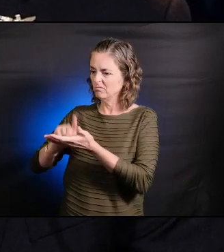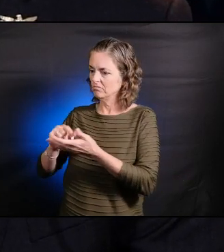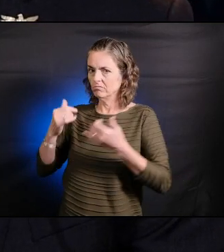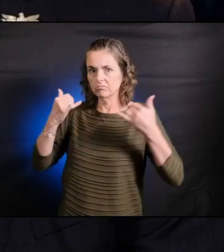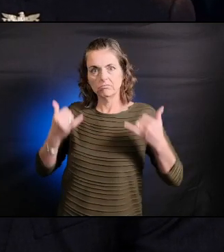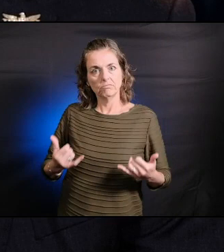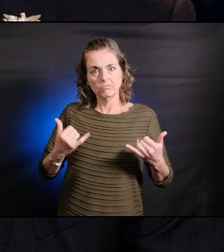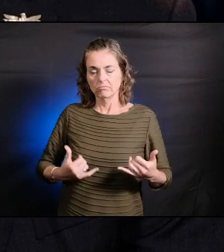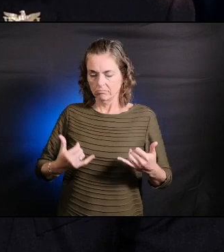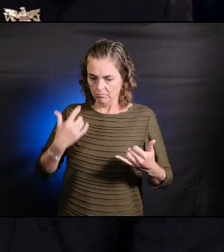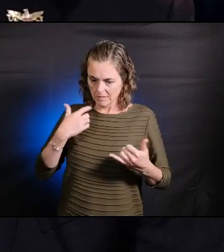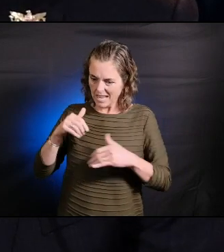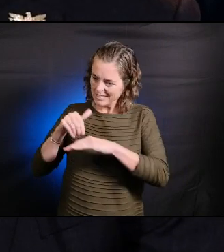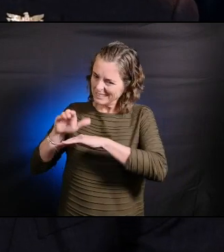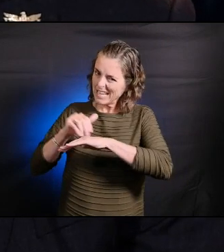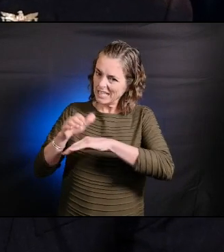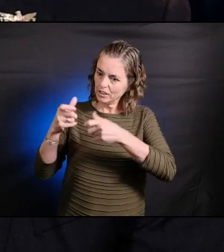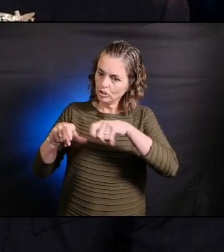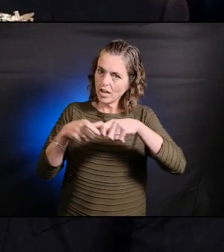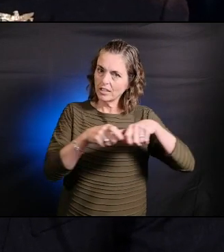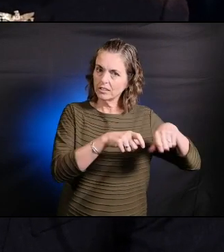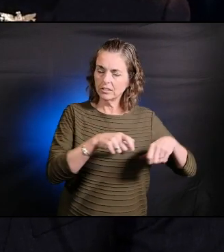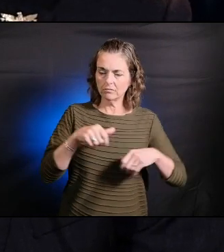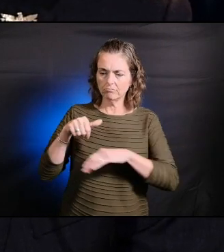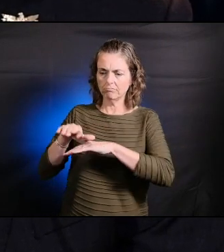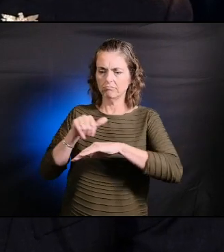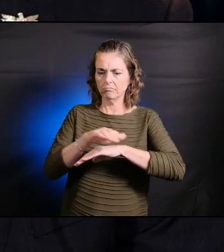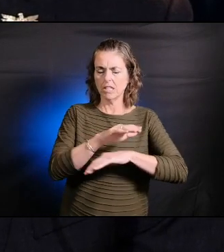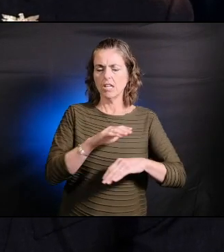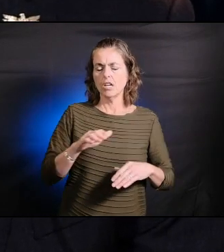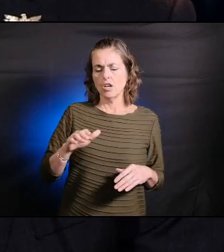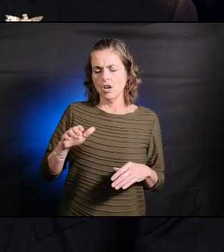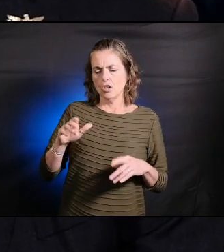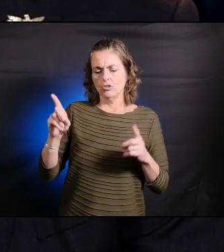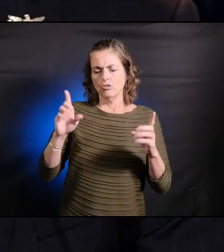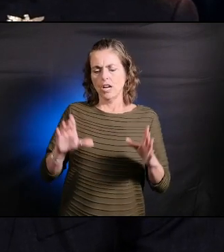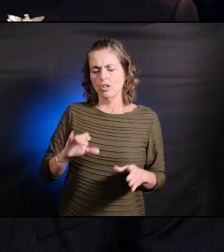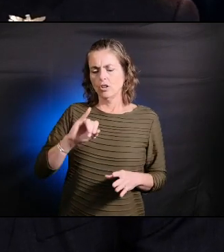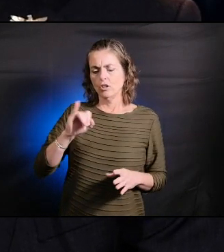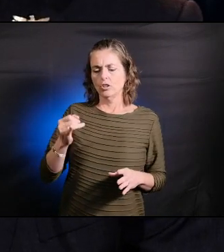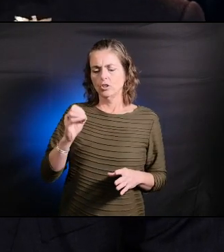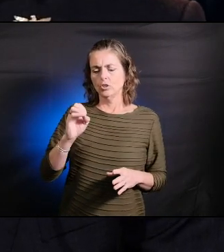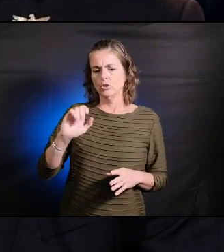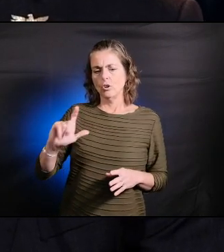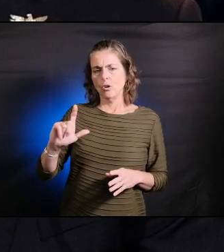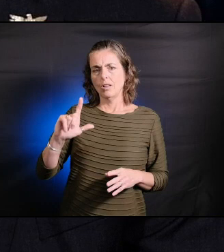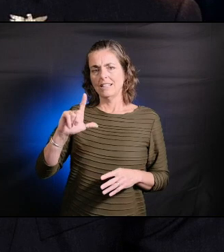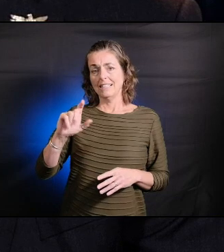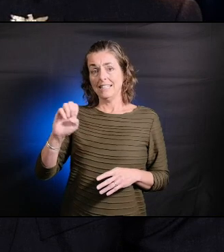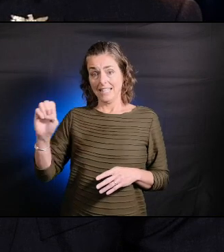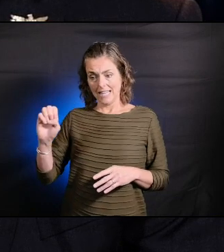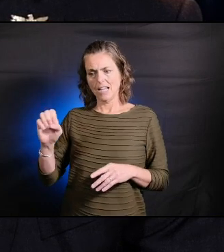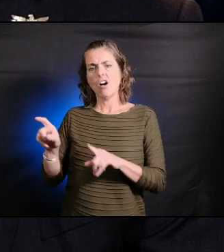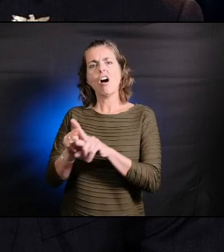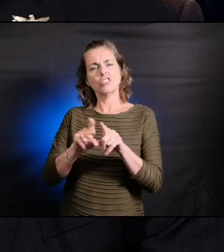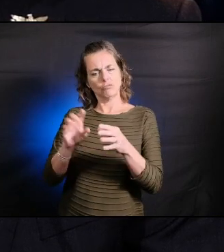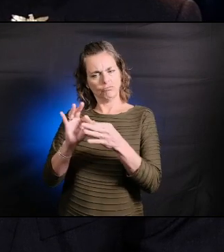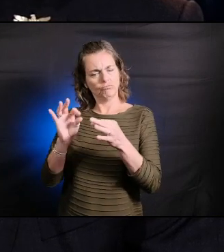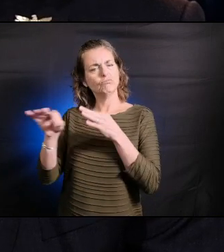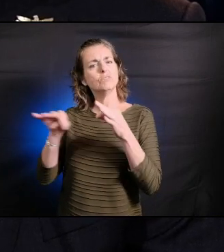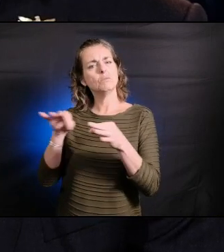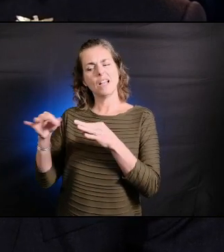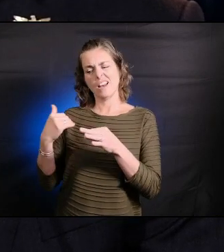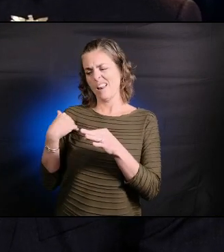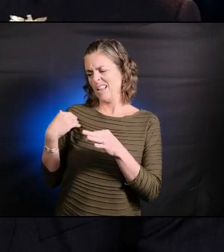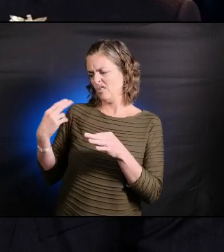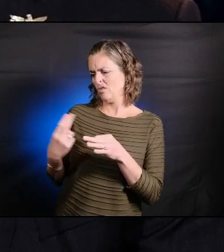printed today. Director Joalie also said so on Thursday evening during an episode of the Press Box on a virtual town hall